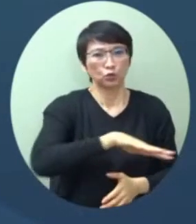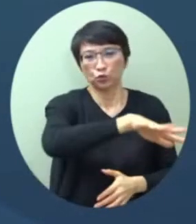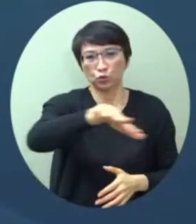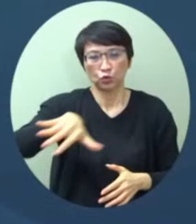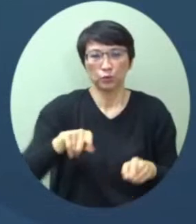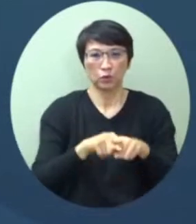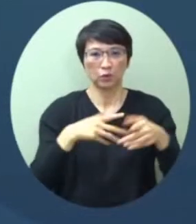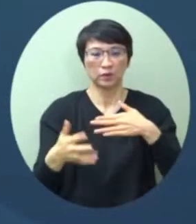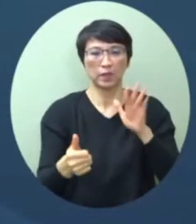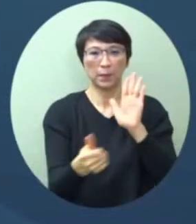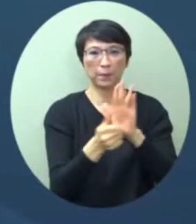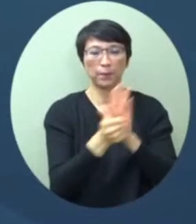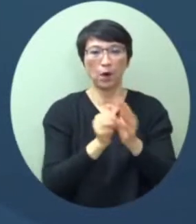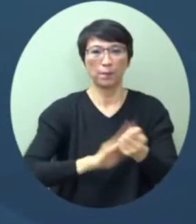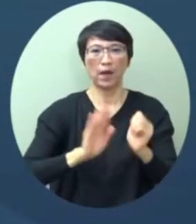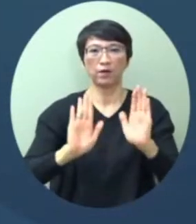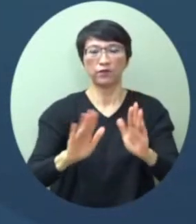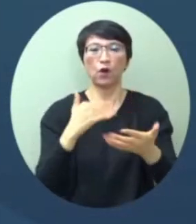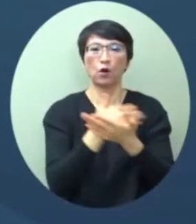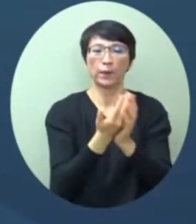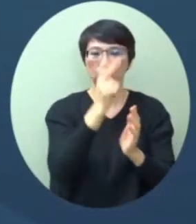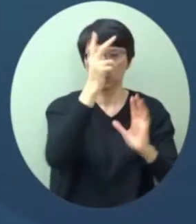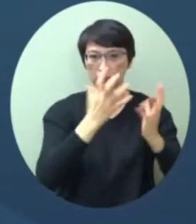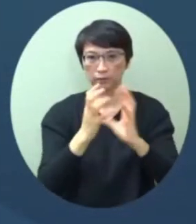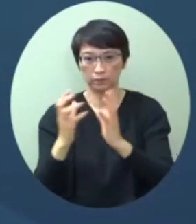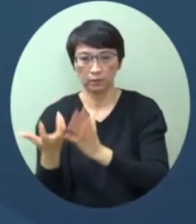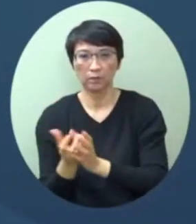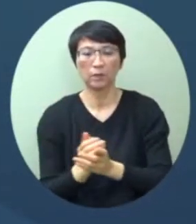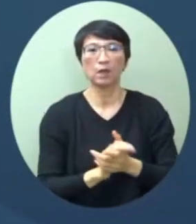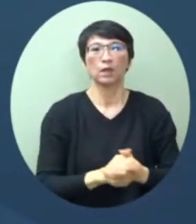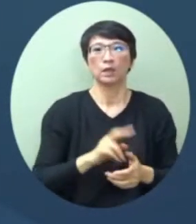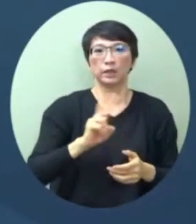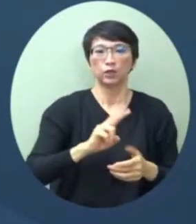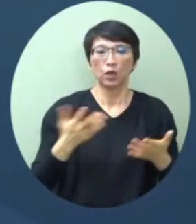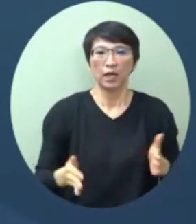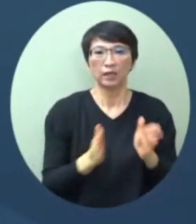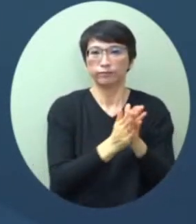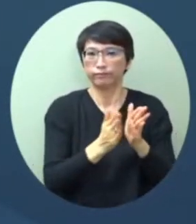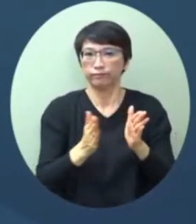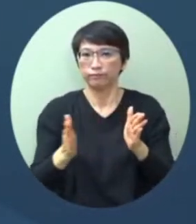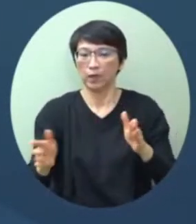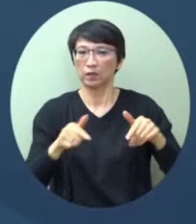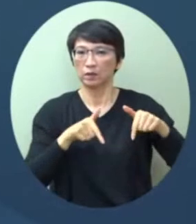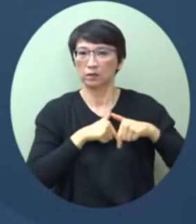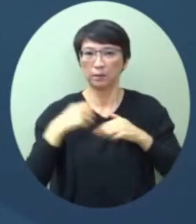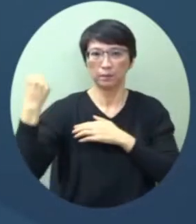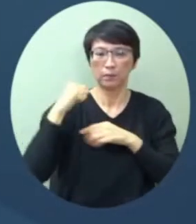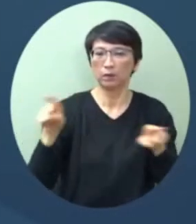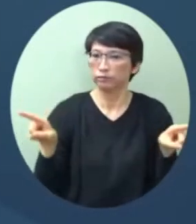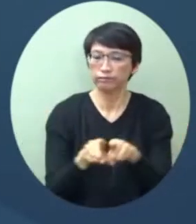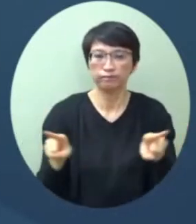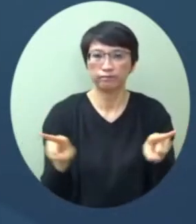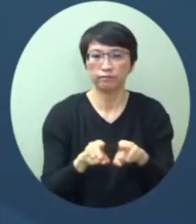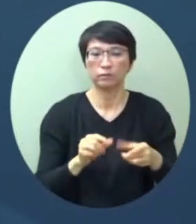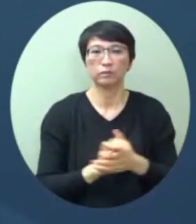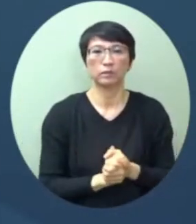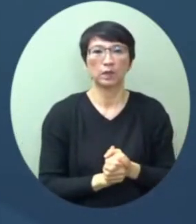that the entire Hong Kong SAR government is working in a united manner to fight against the